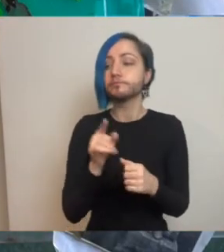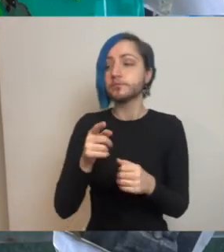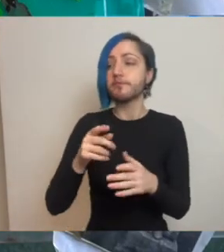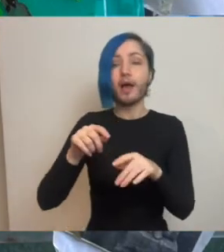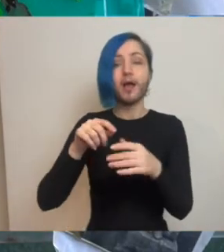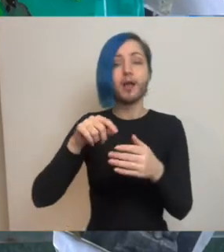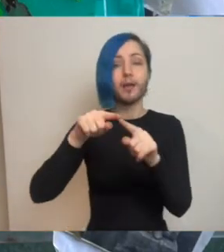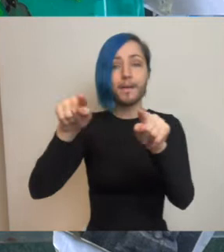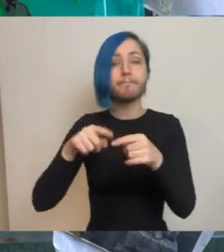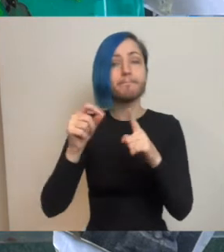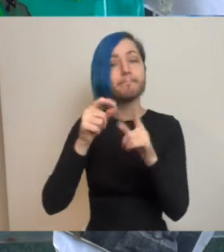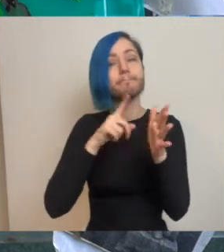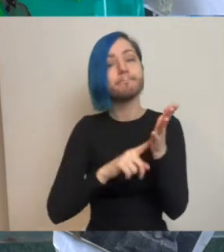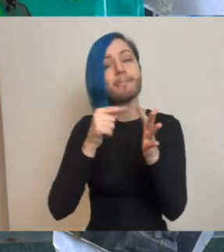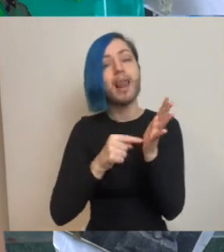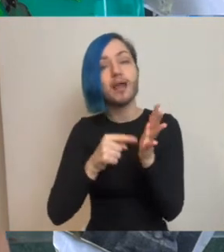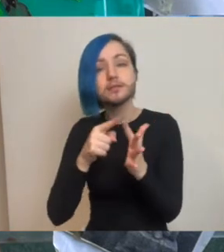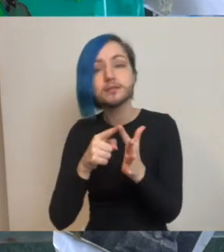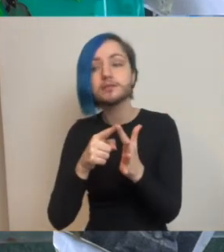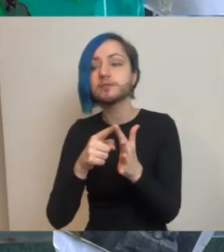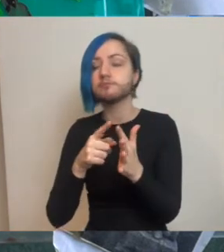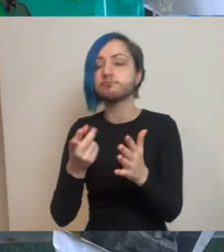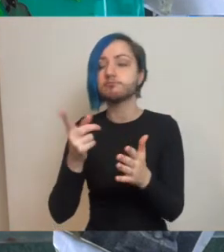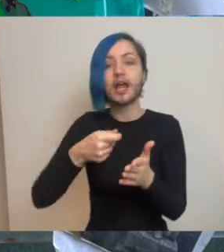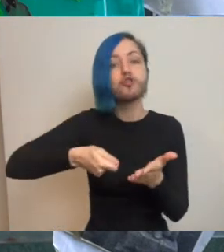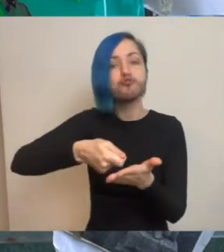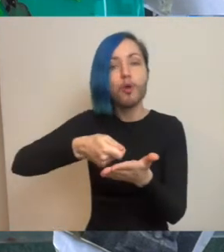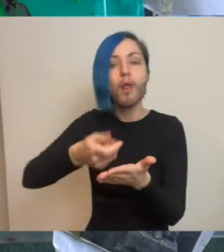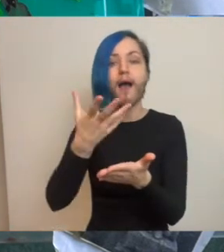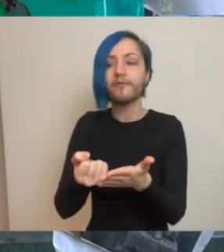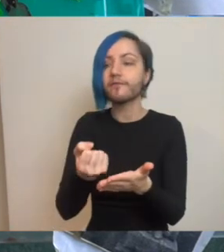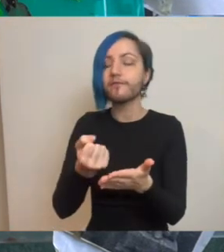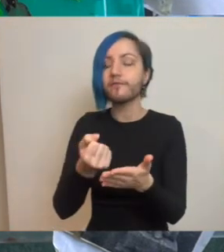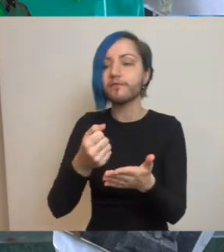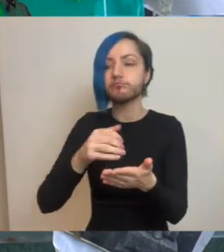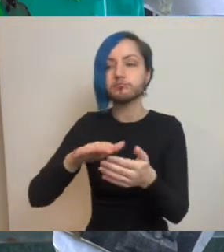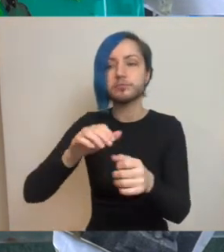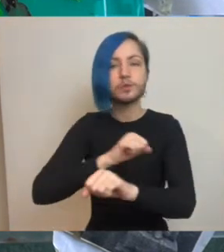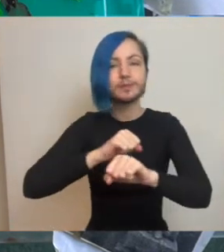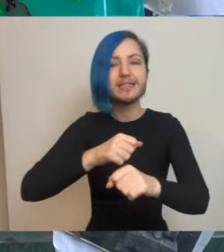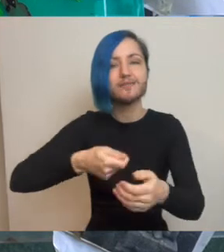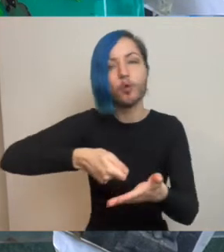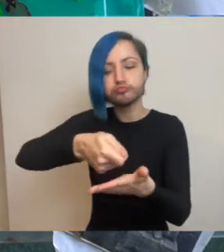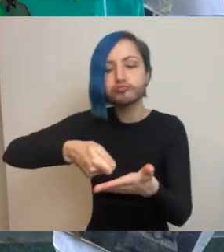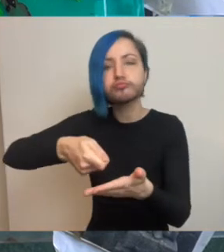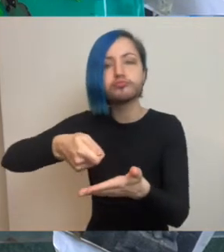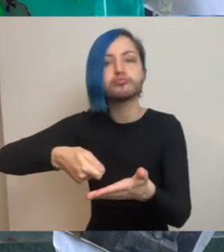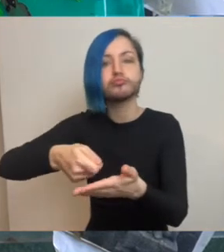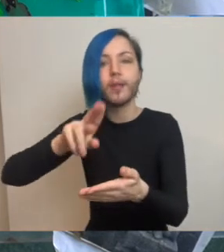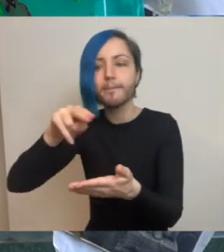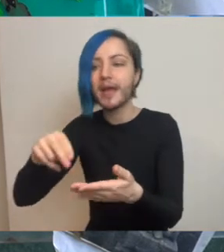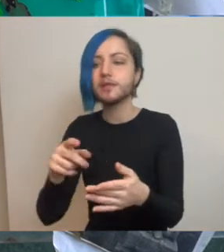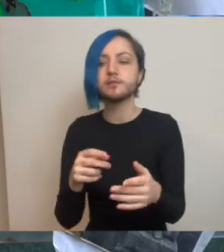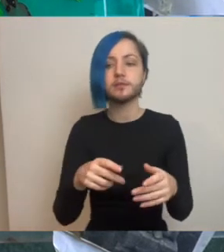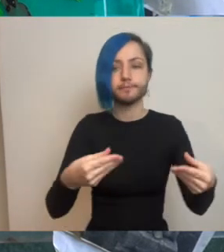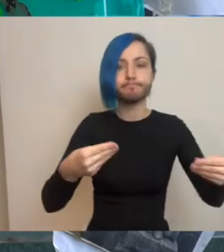roller and an area to roll out the paint, and I have my acetate and a plate.